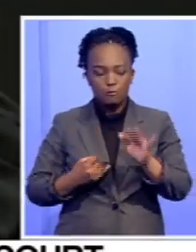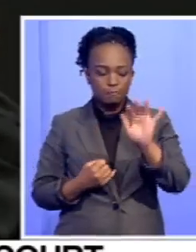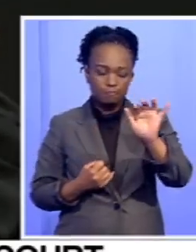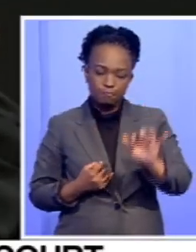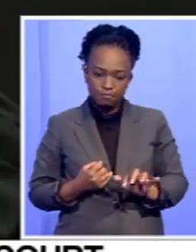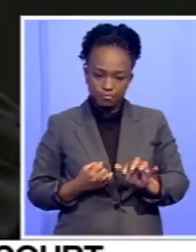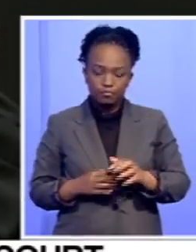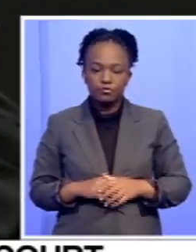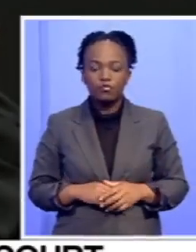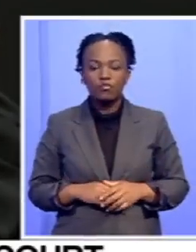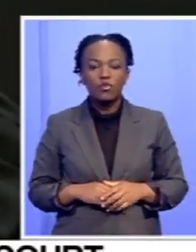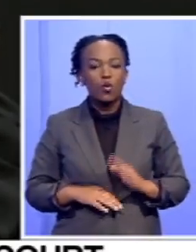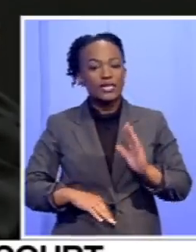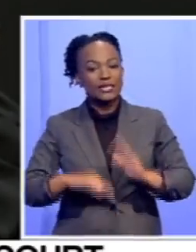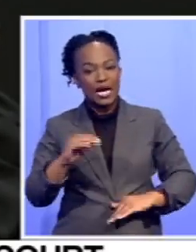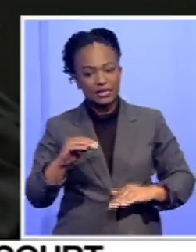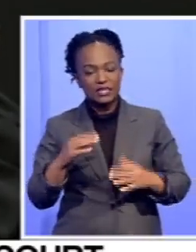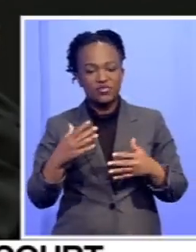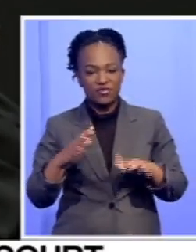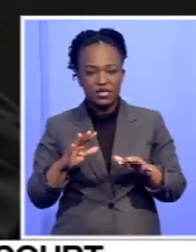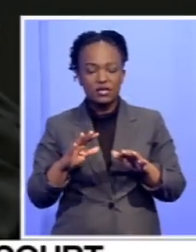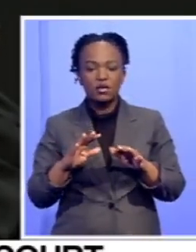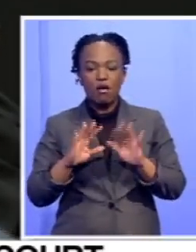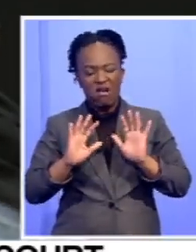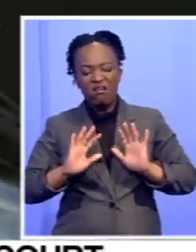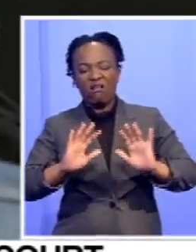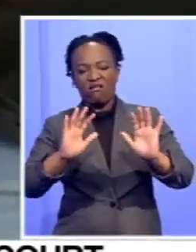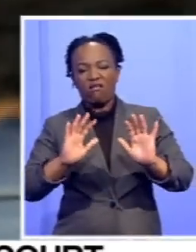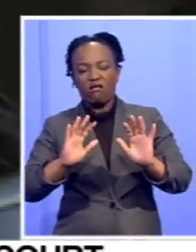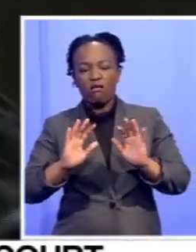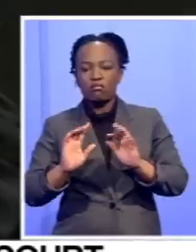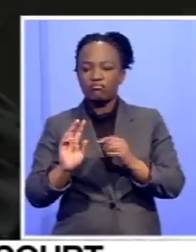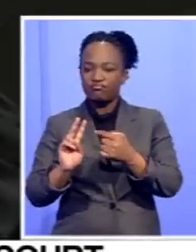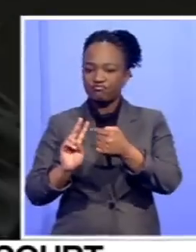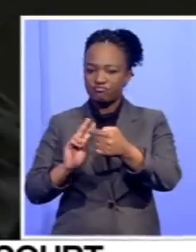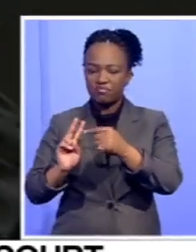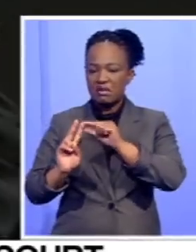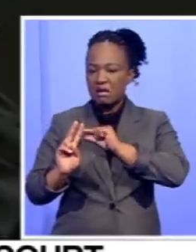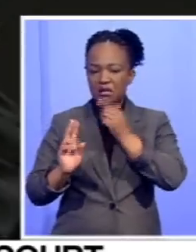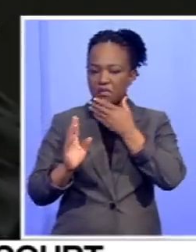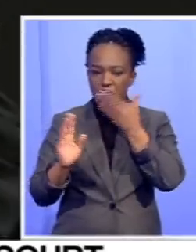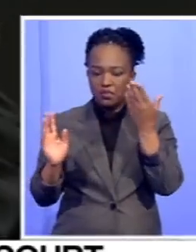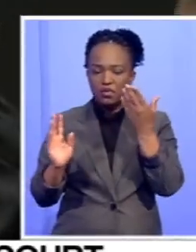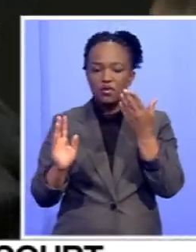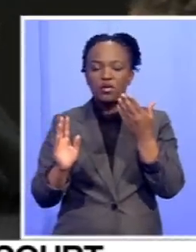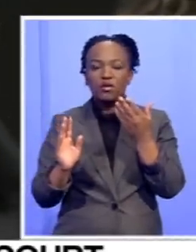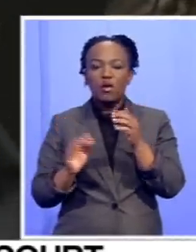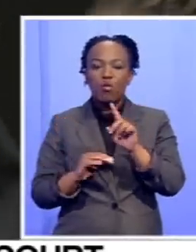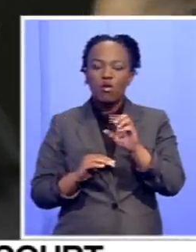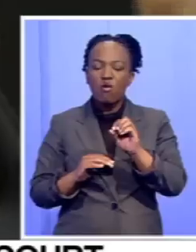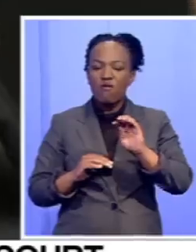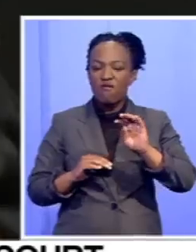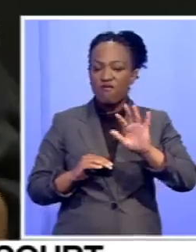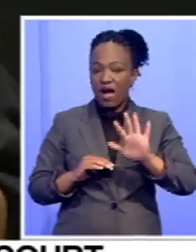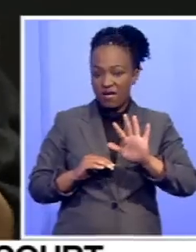charged with assault as alleged in the charge sheet. The two accused pleaded not guilty and elected to disclose their defence in terms of Section 115 of the Criminal Procedure